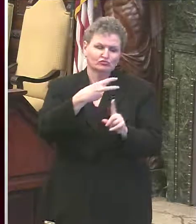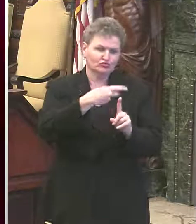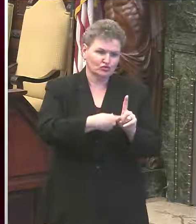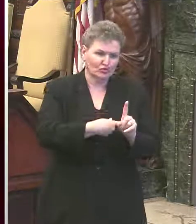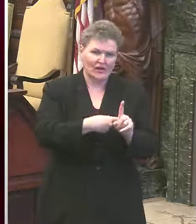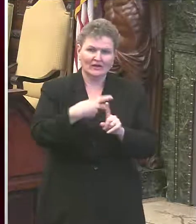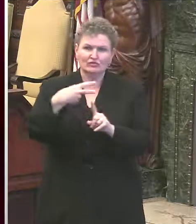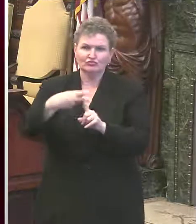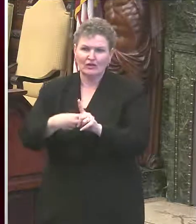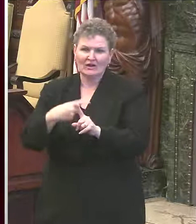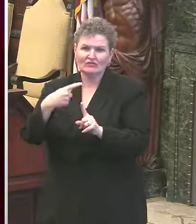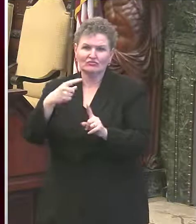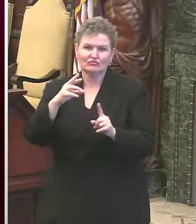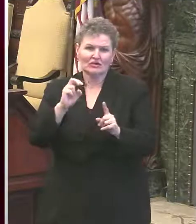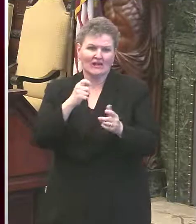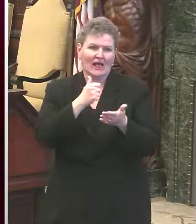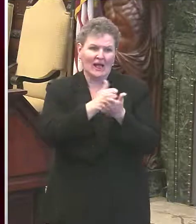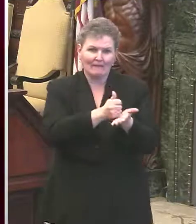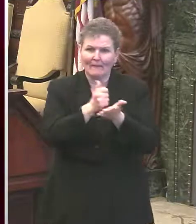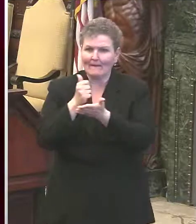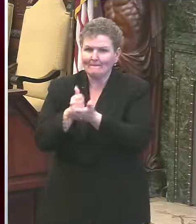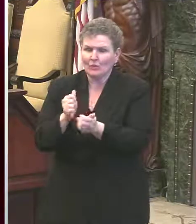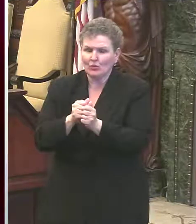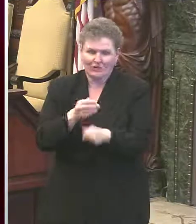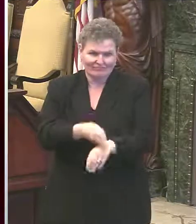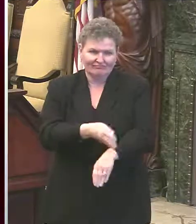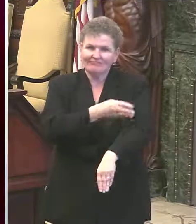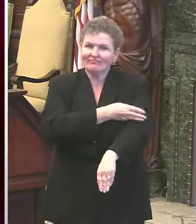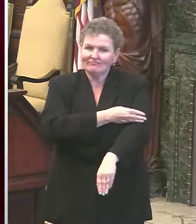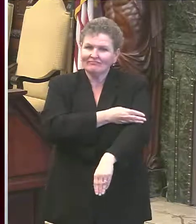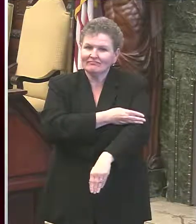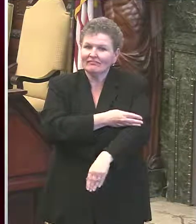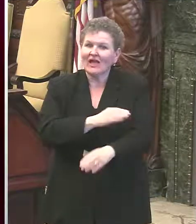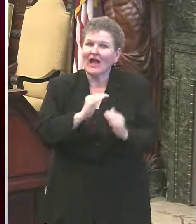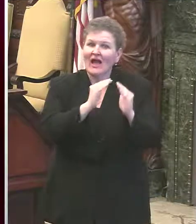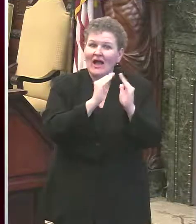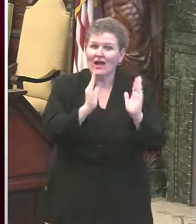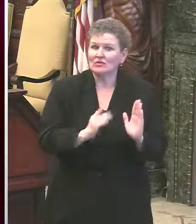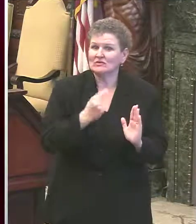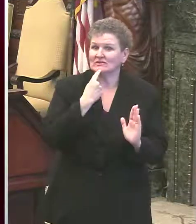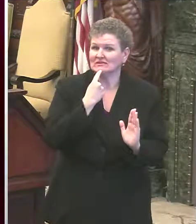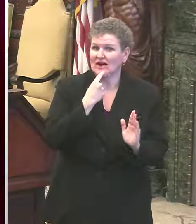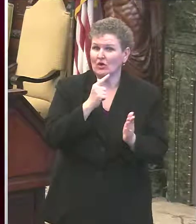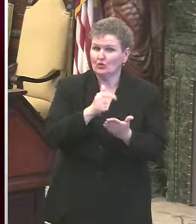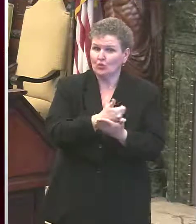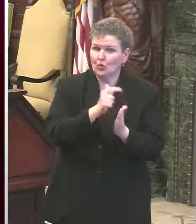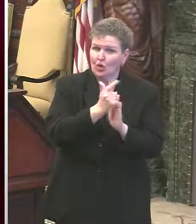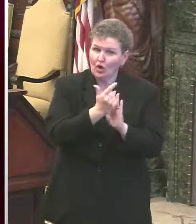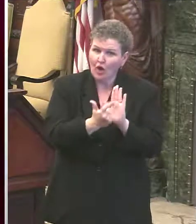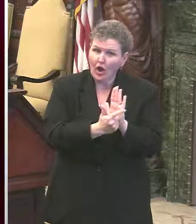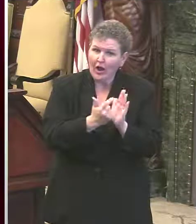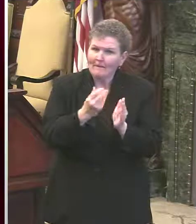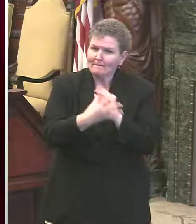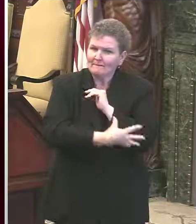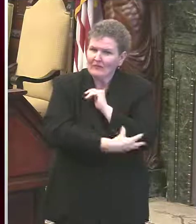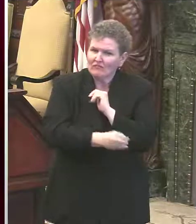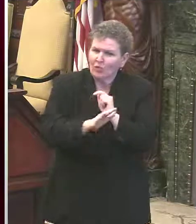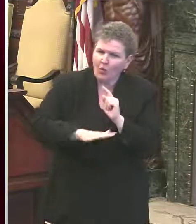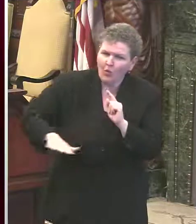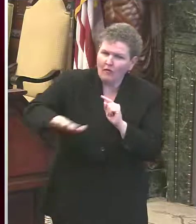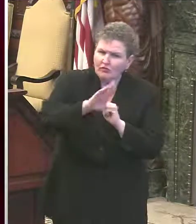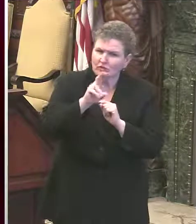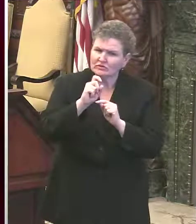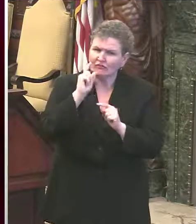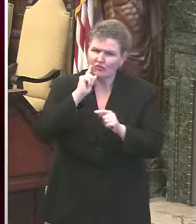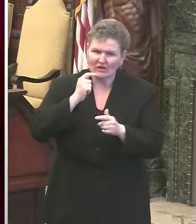for Philadelphia families. Taken together, experts say the benefits in this new law will reduce poverty nationally by more than half for